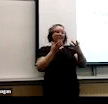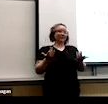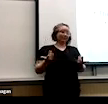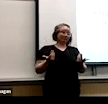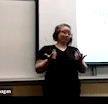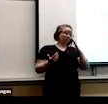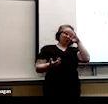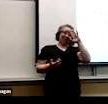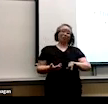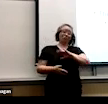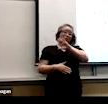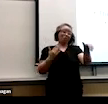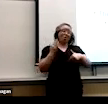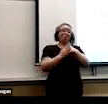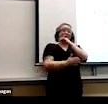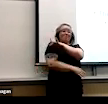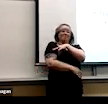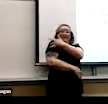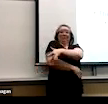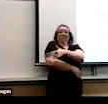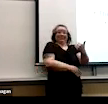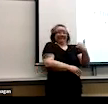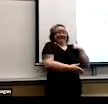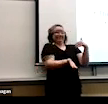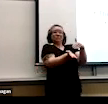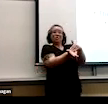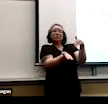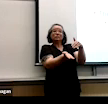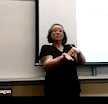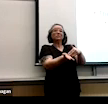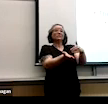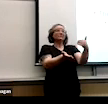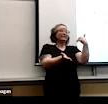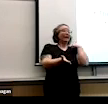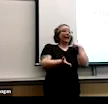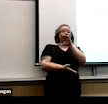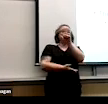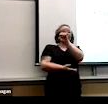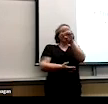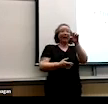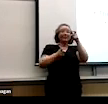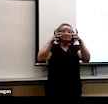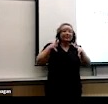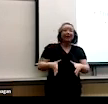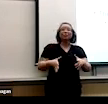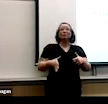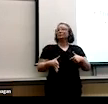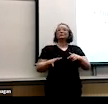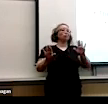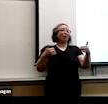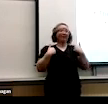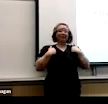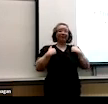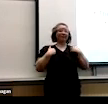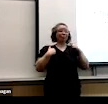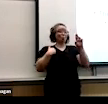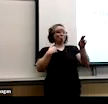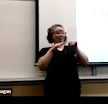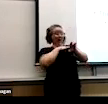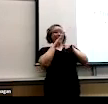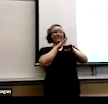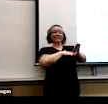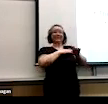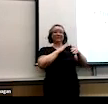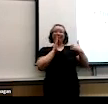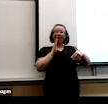all of our patients who have primary care providers have regular access to them. Not all primary care offices are accessible for people who have physical